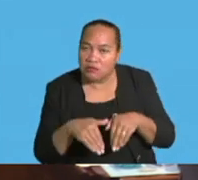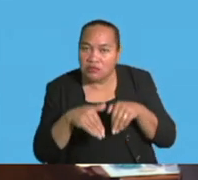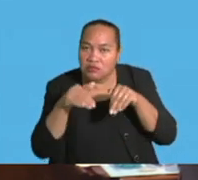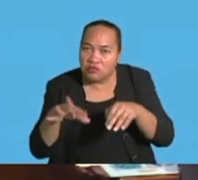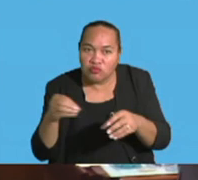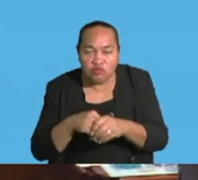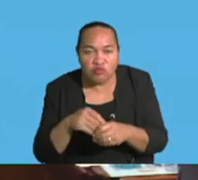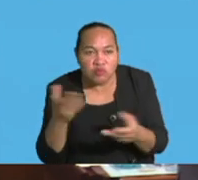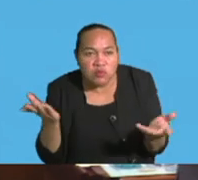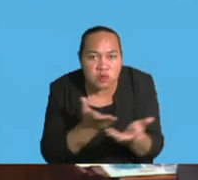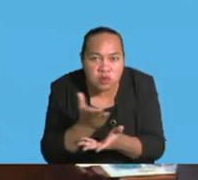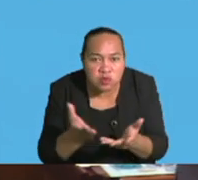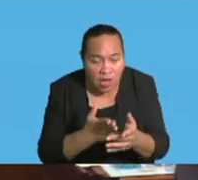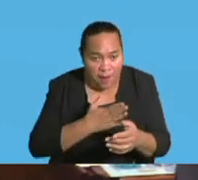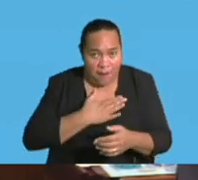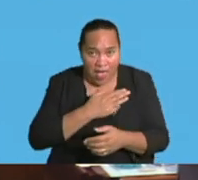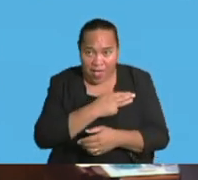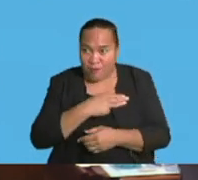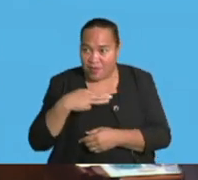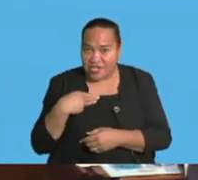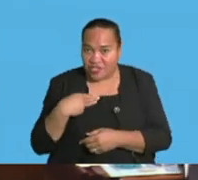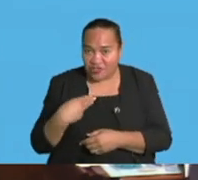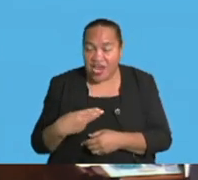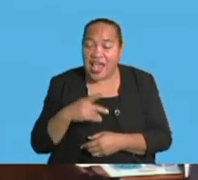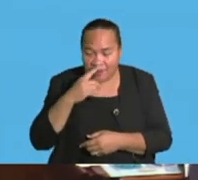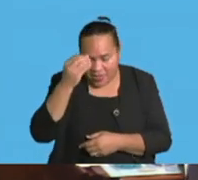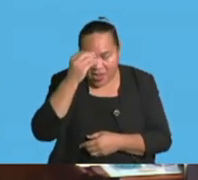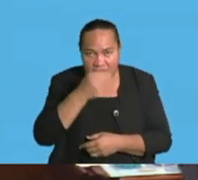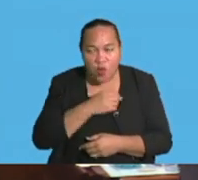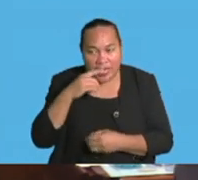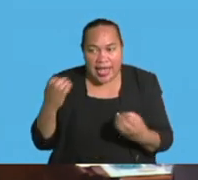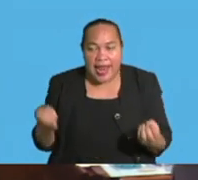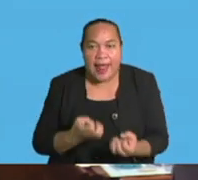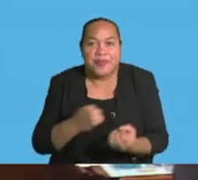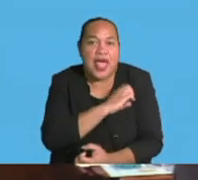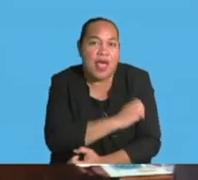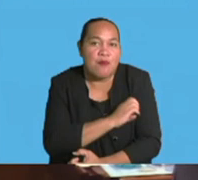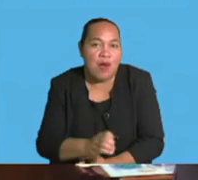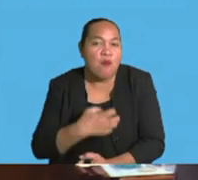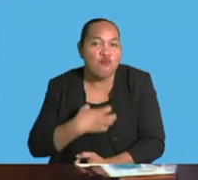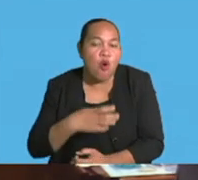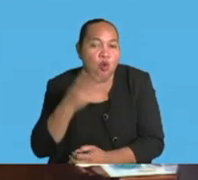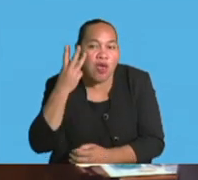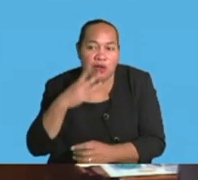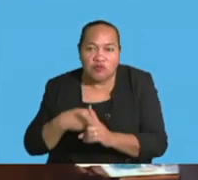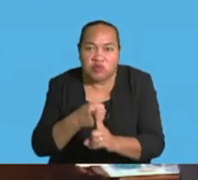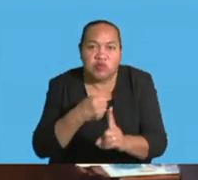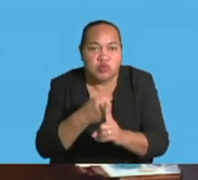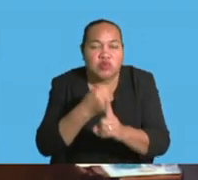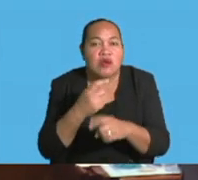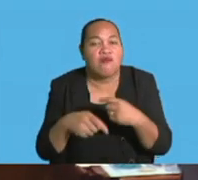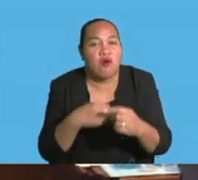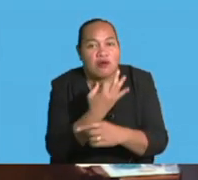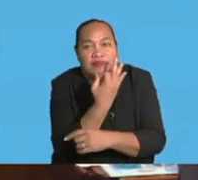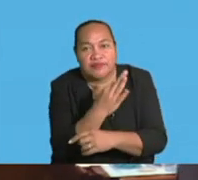consultations. My ministry believes that we can also empower more women to help drive the forestry sector.